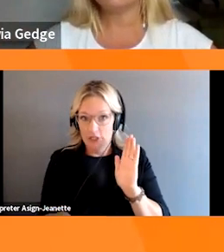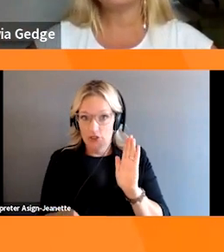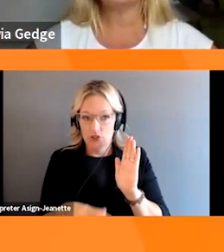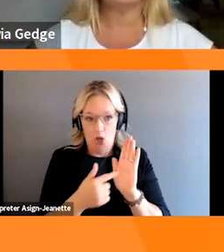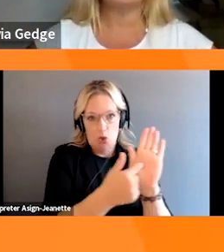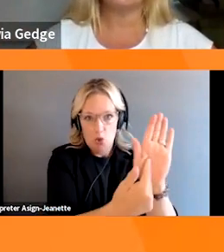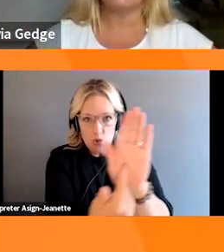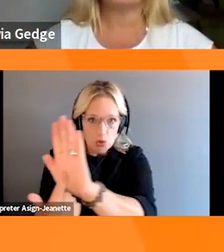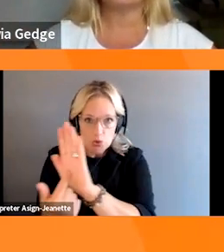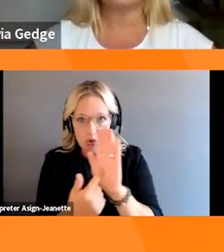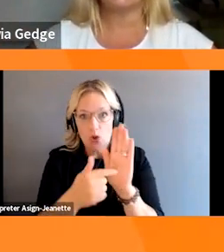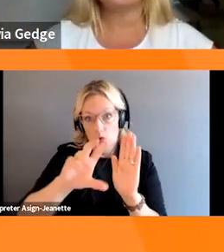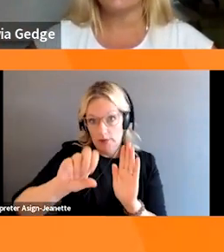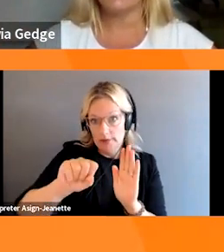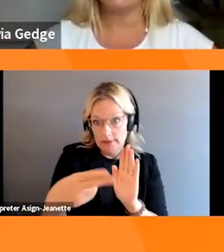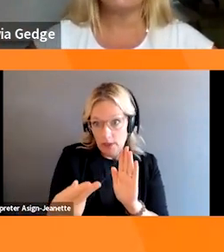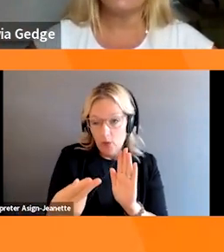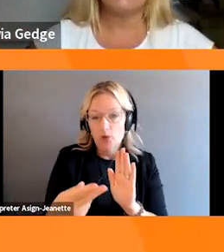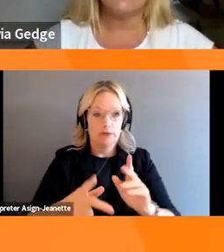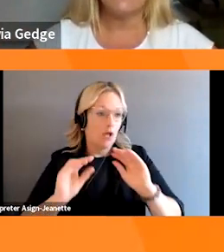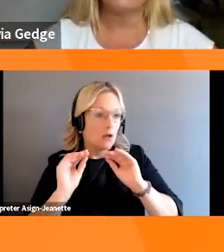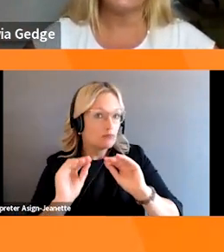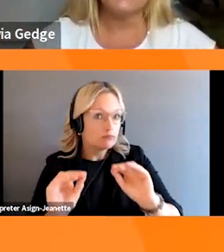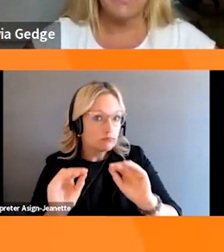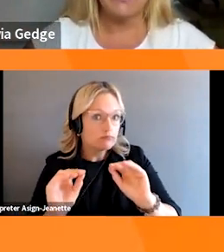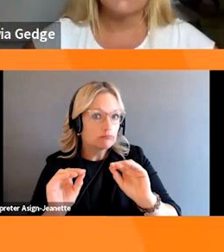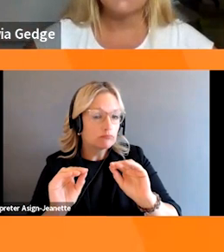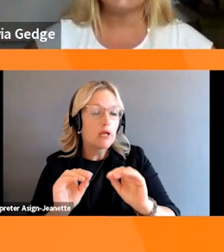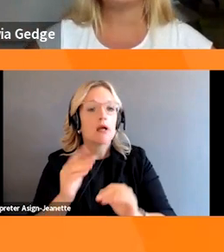at some point, somebody might ask, you know what, I want another layer of